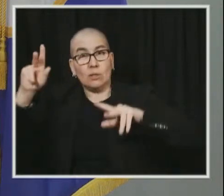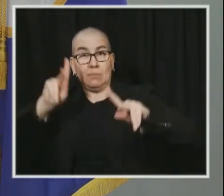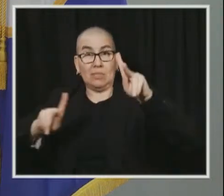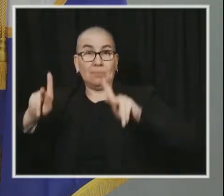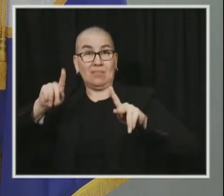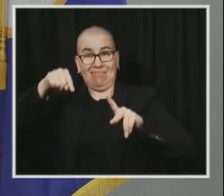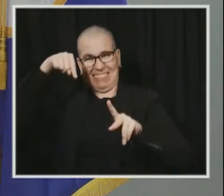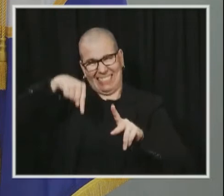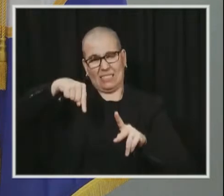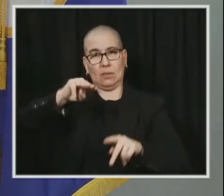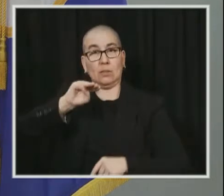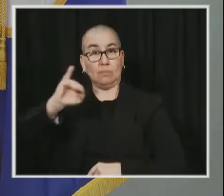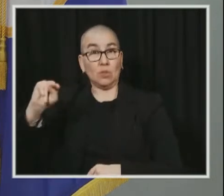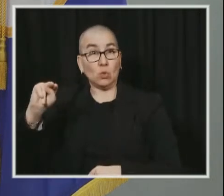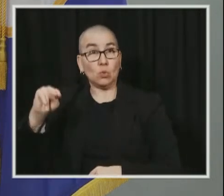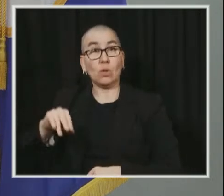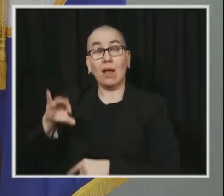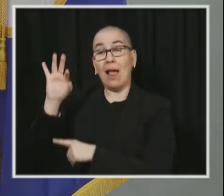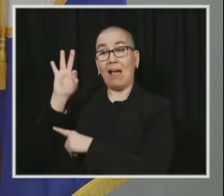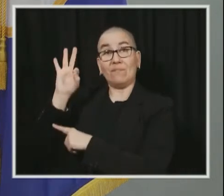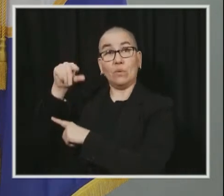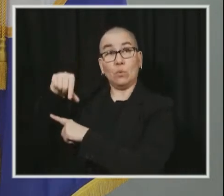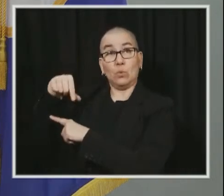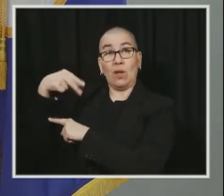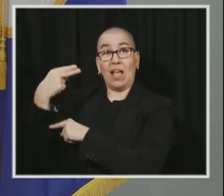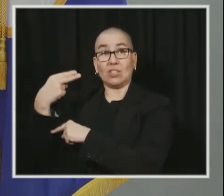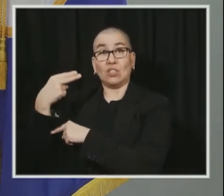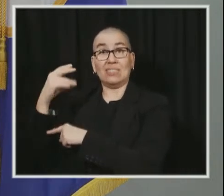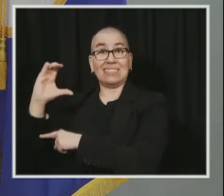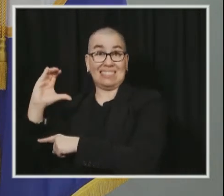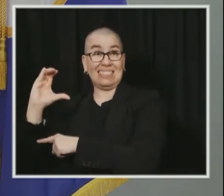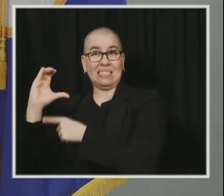deliver FQHCs every dose of the vaccine that they have